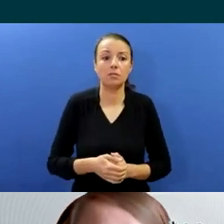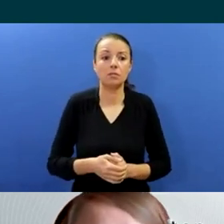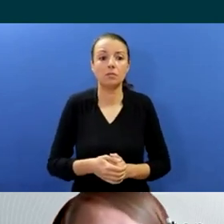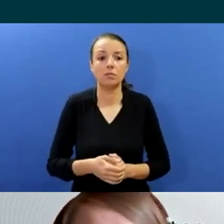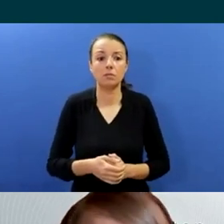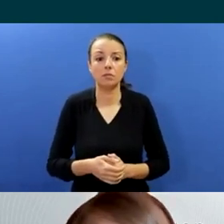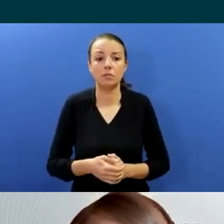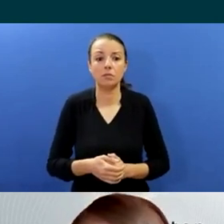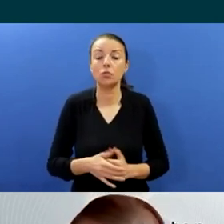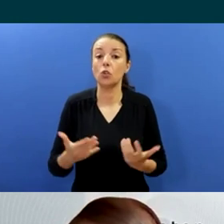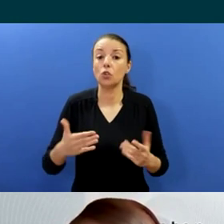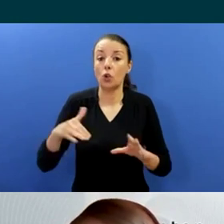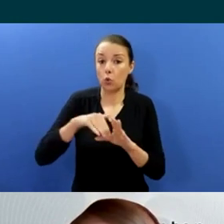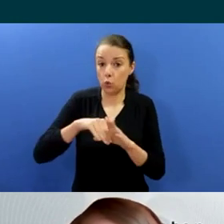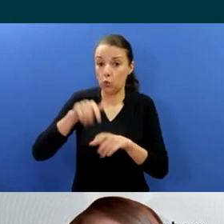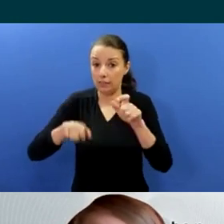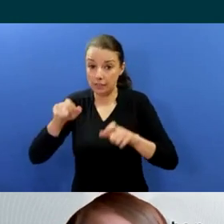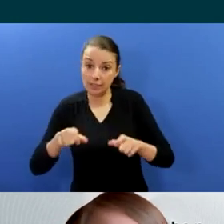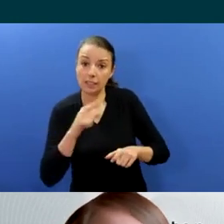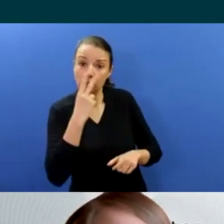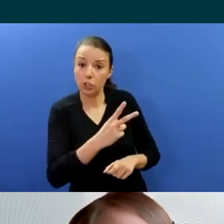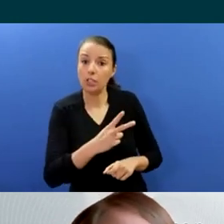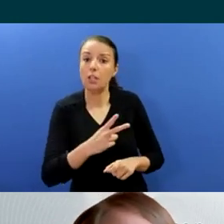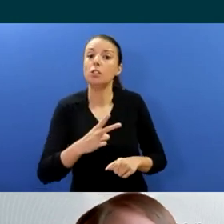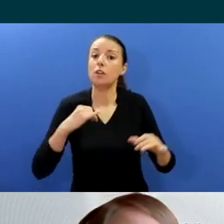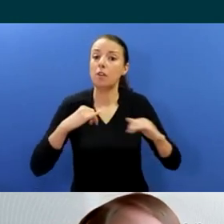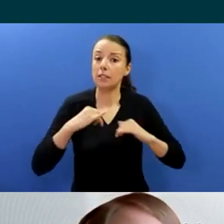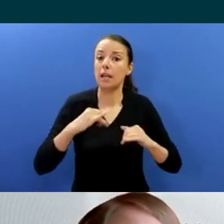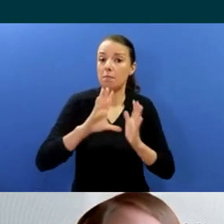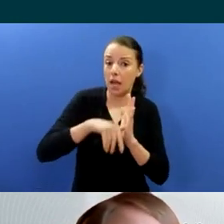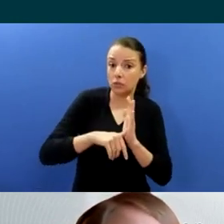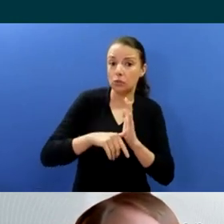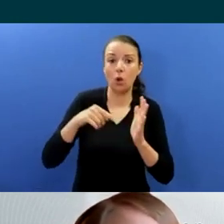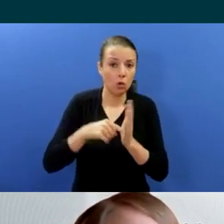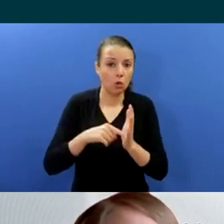even though the city had not introduced any new funding programs, for example.